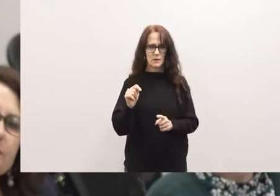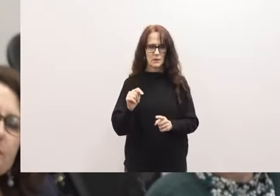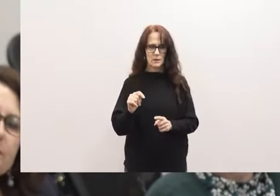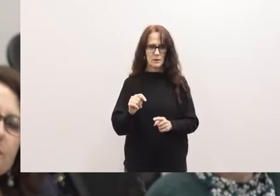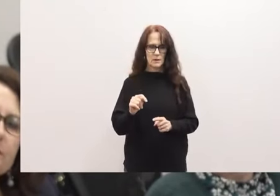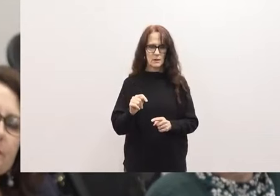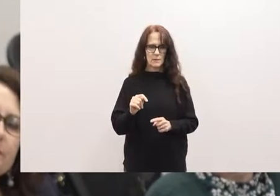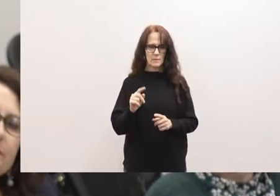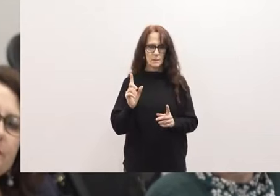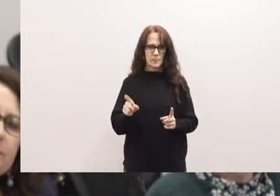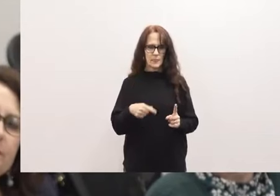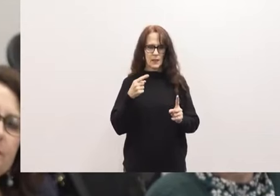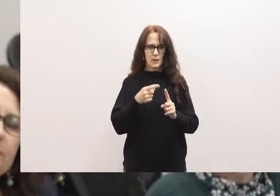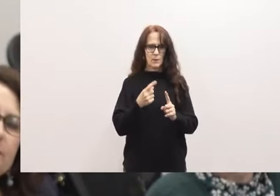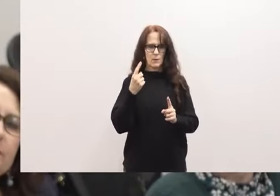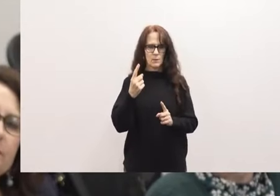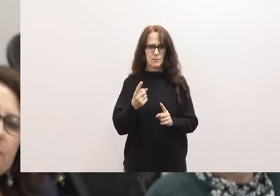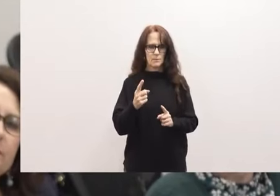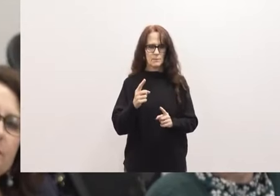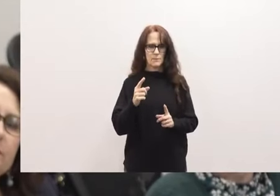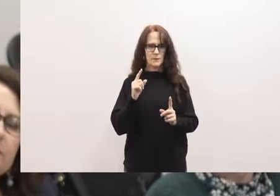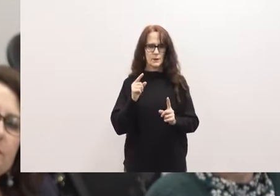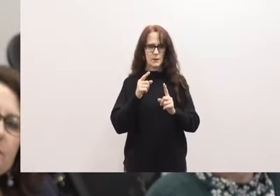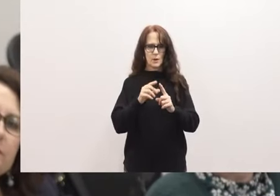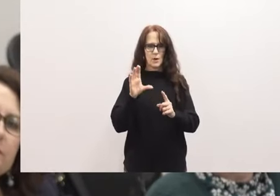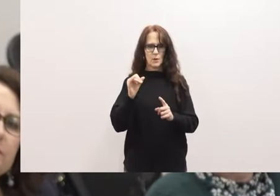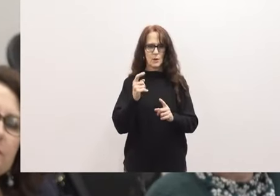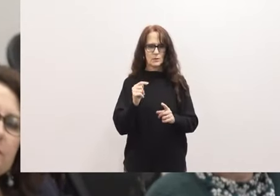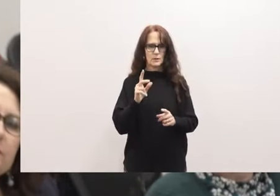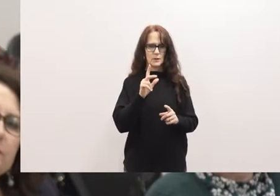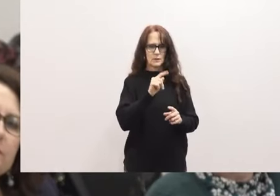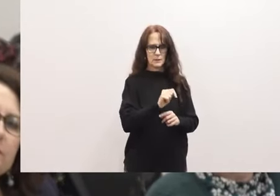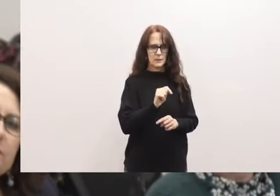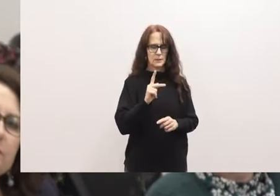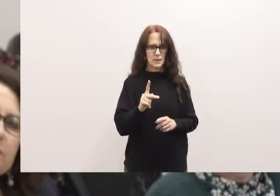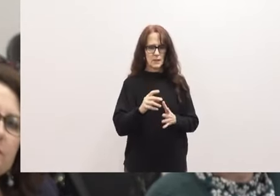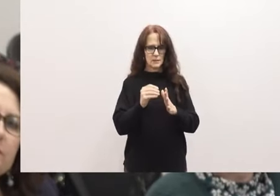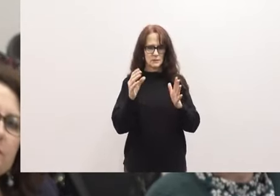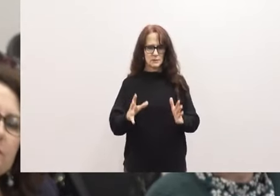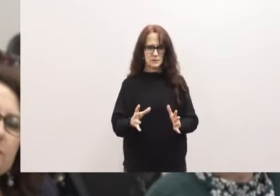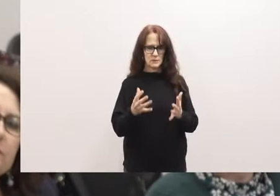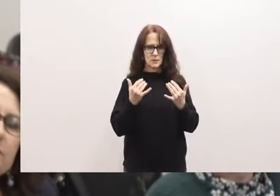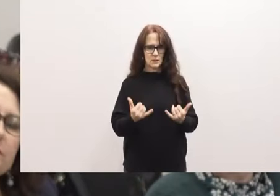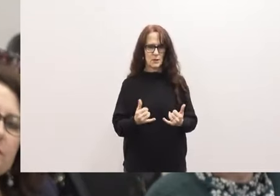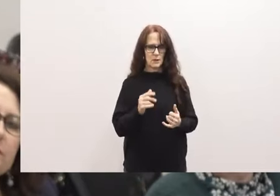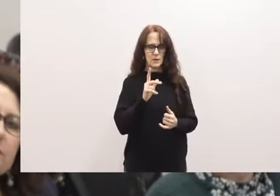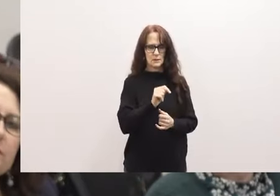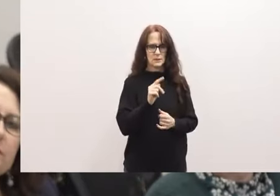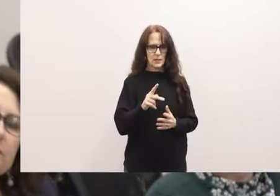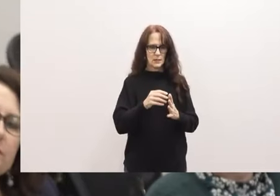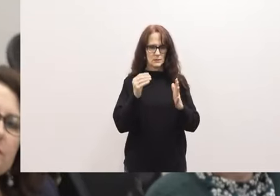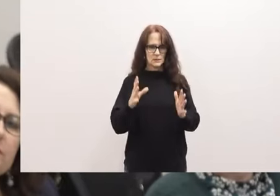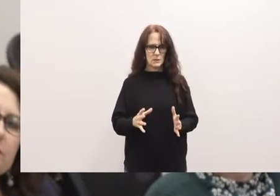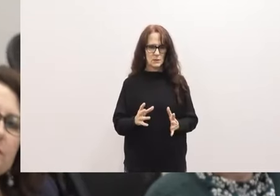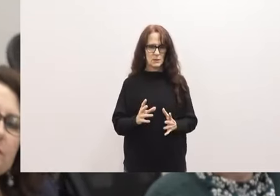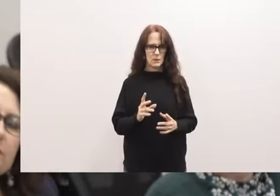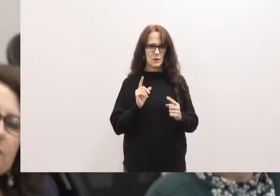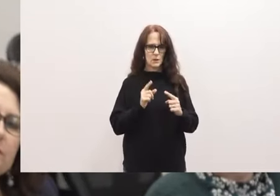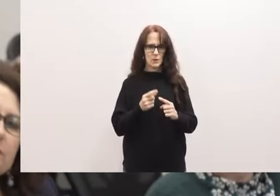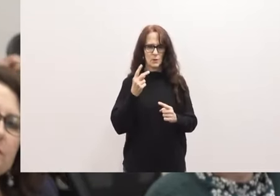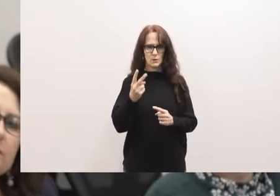goal 1, we had a target cohort of our TK students, our current TK students. For goal